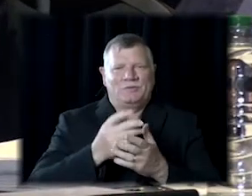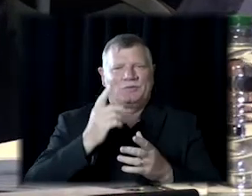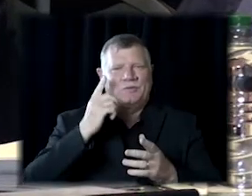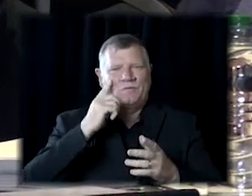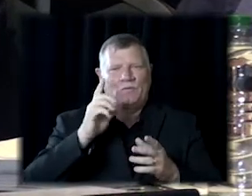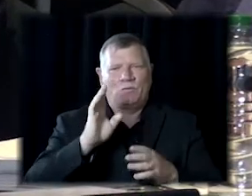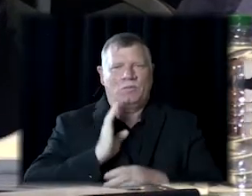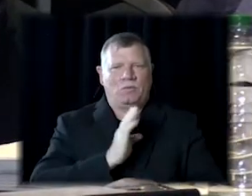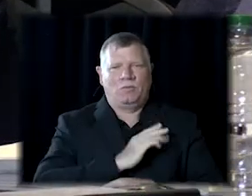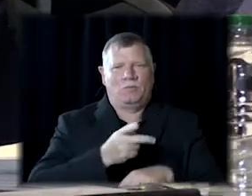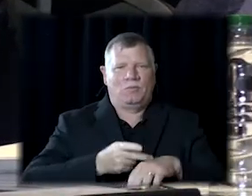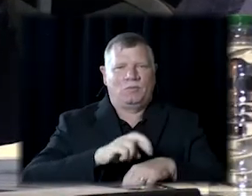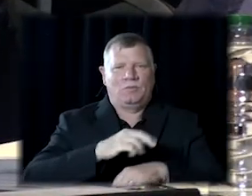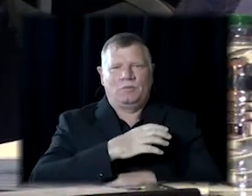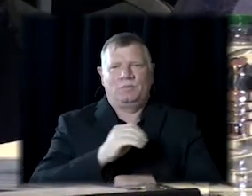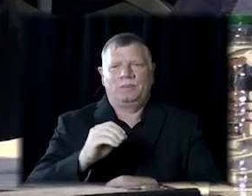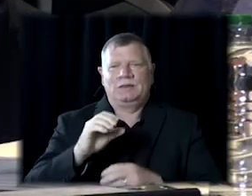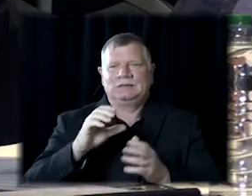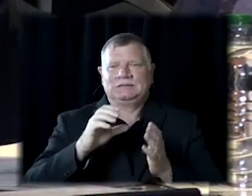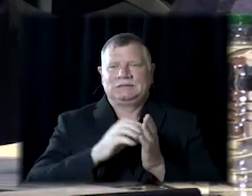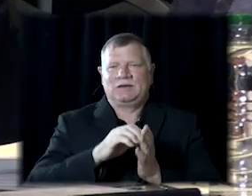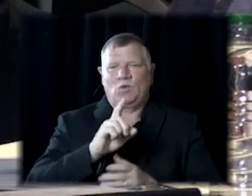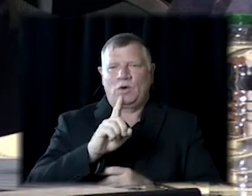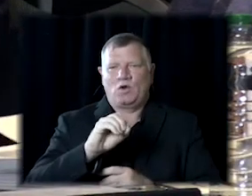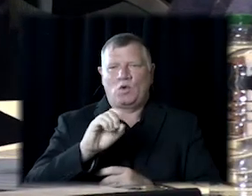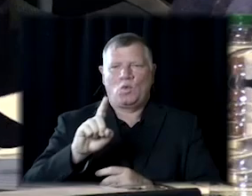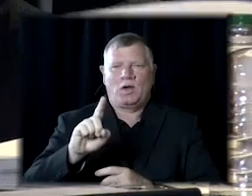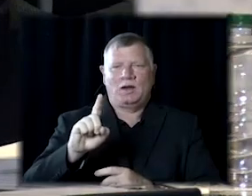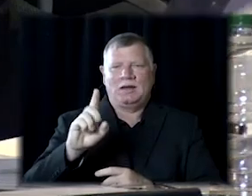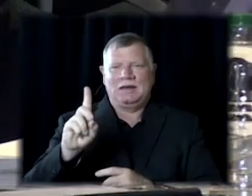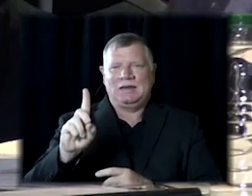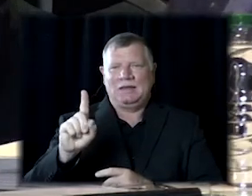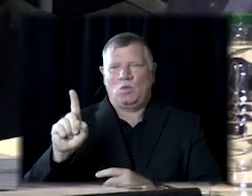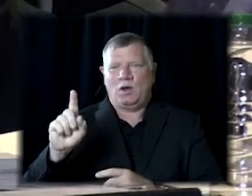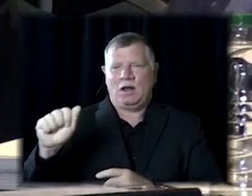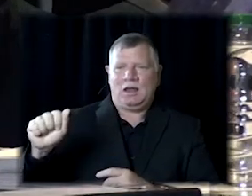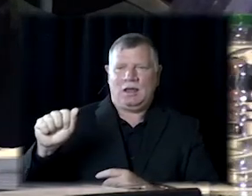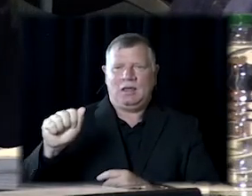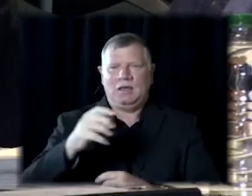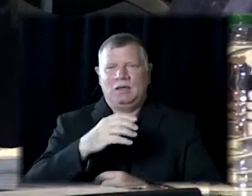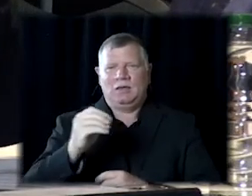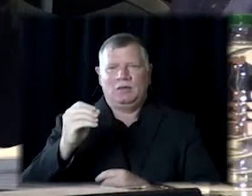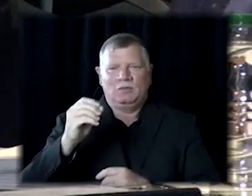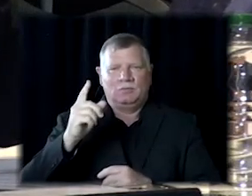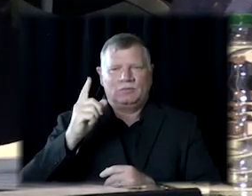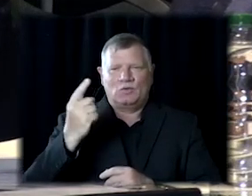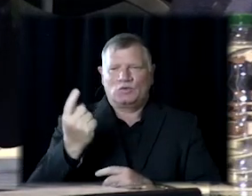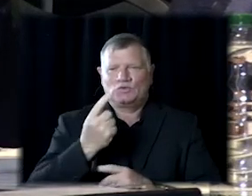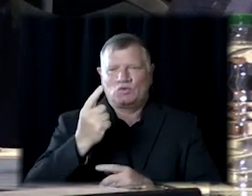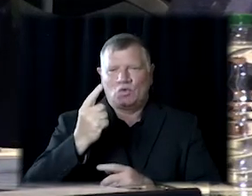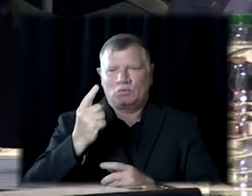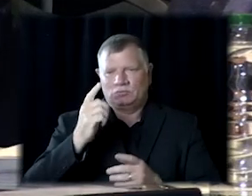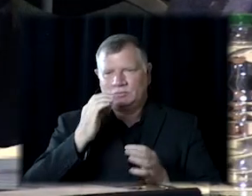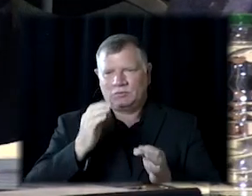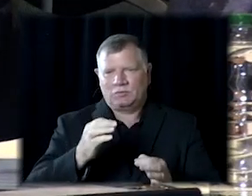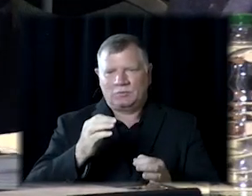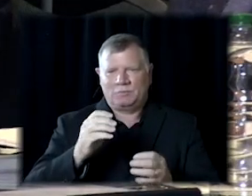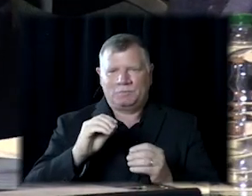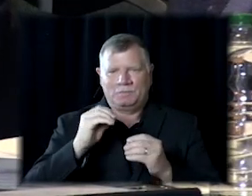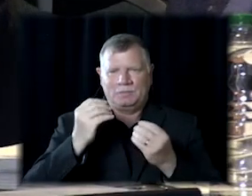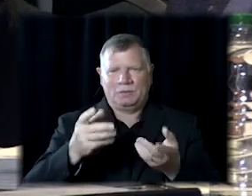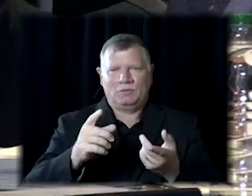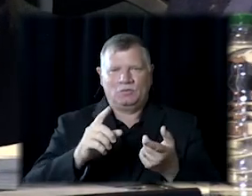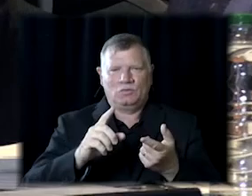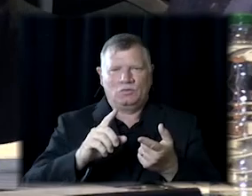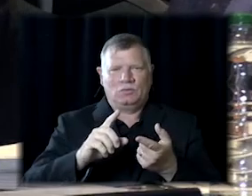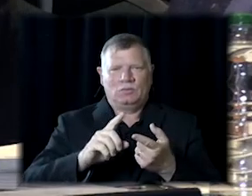Puerto Rico, and whereas Section 101D1A of PROMESA provides that the Board, in its sole discretion, may designate any territorial